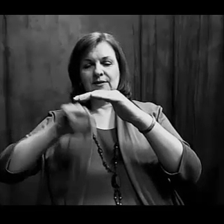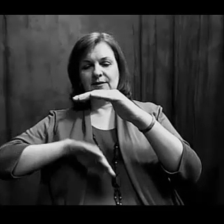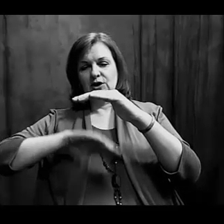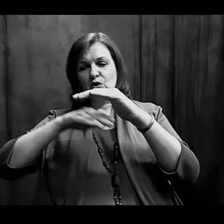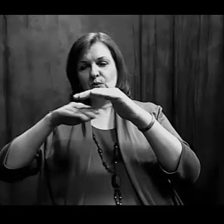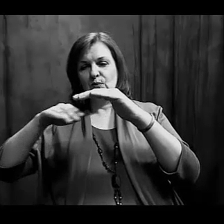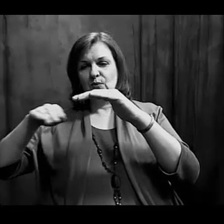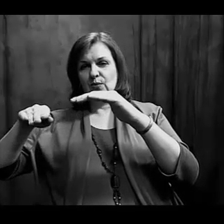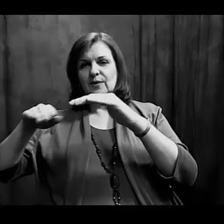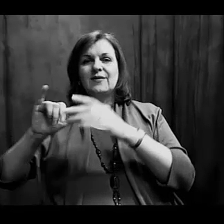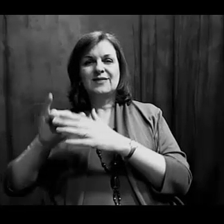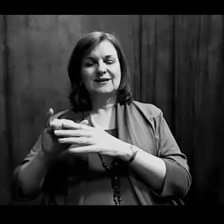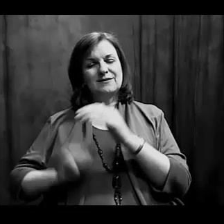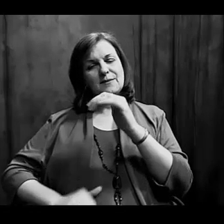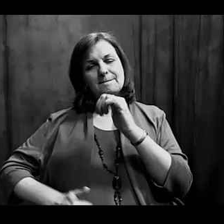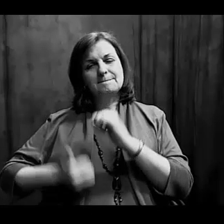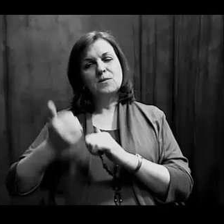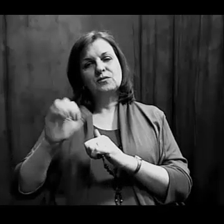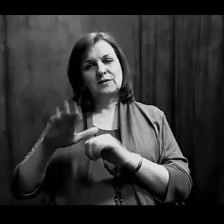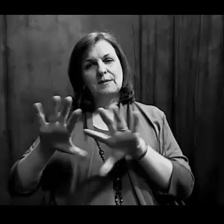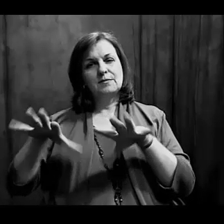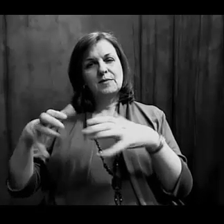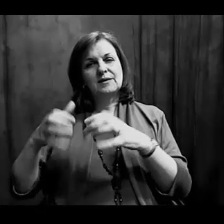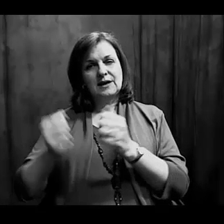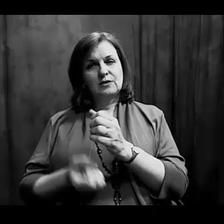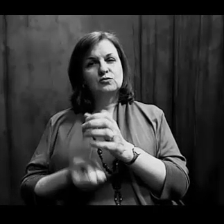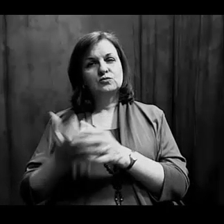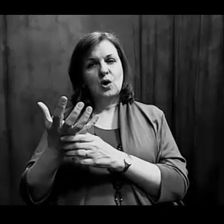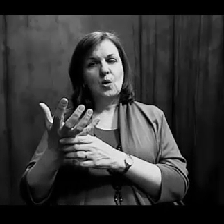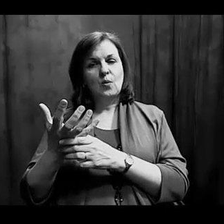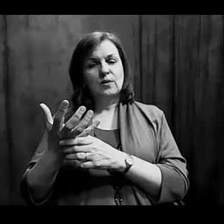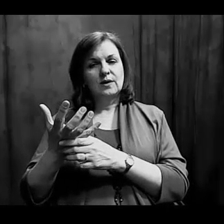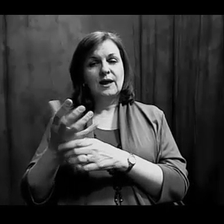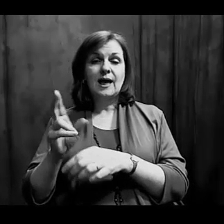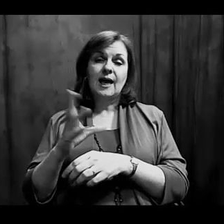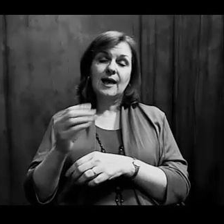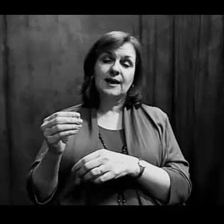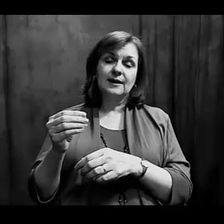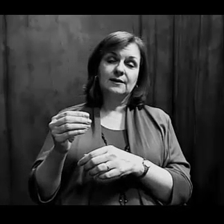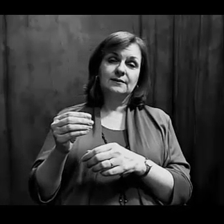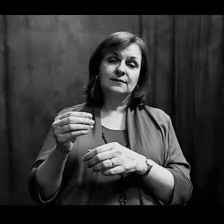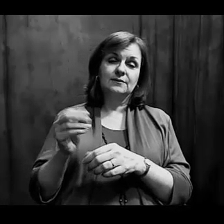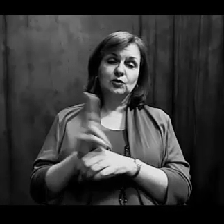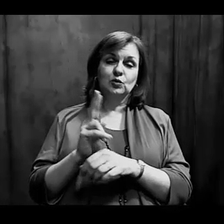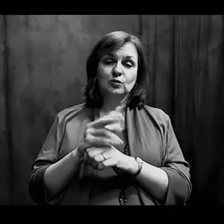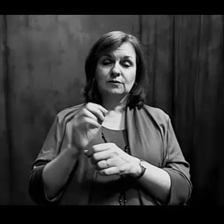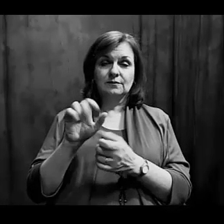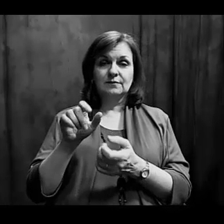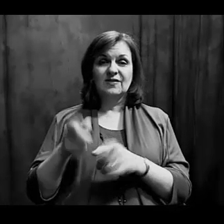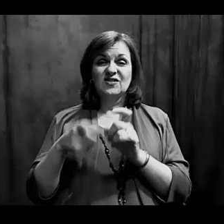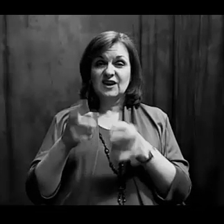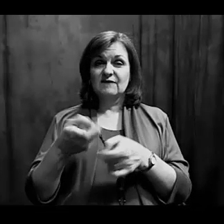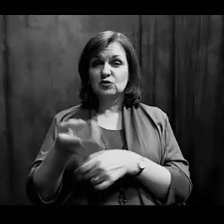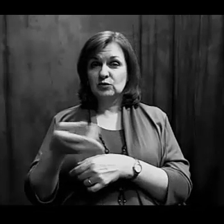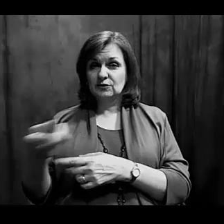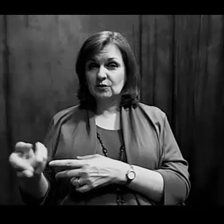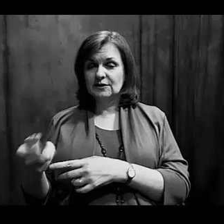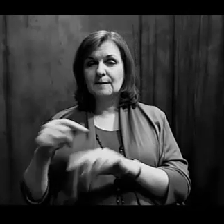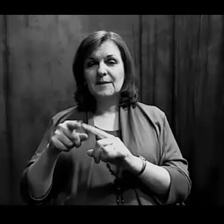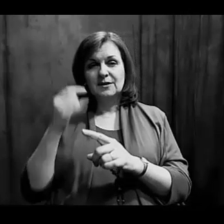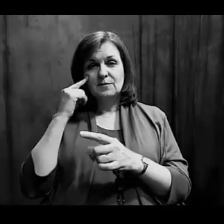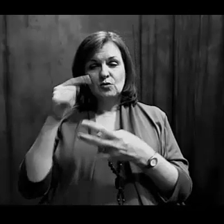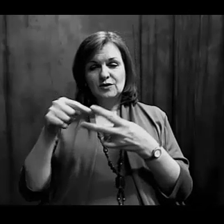the line levels out, they've reached carrying capacity. That's the most their population can grow in the